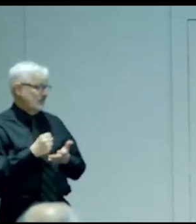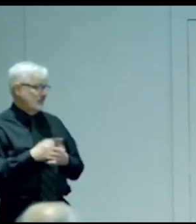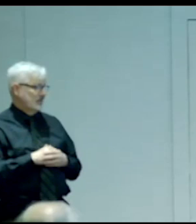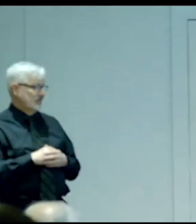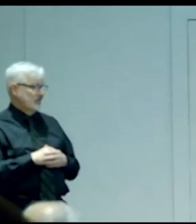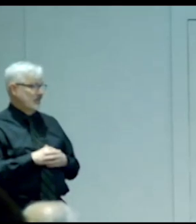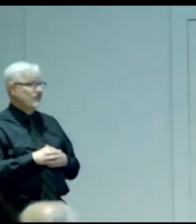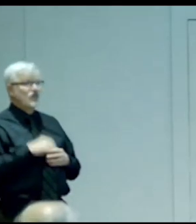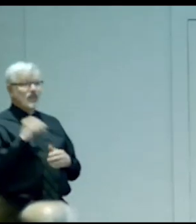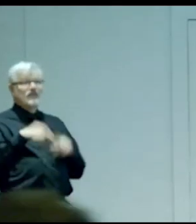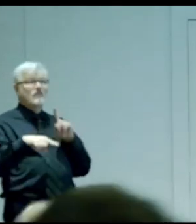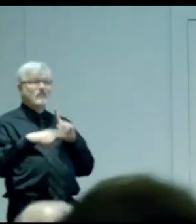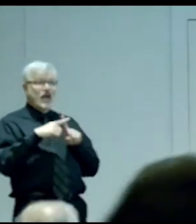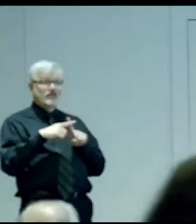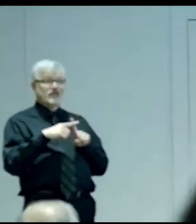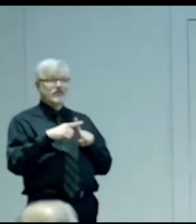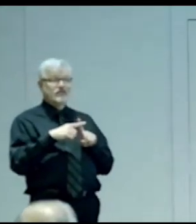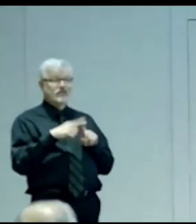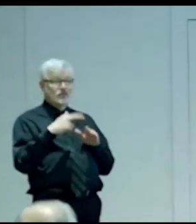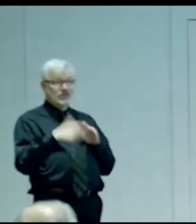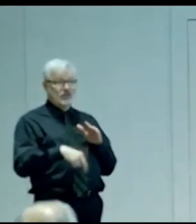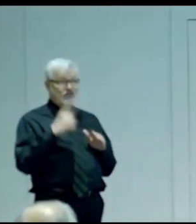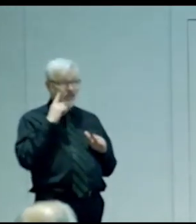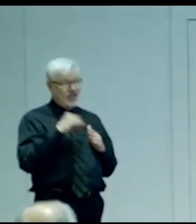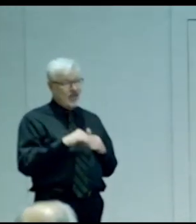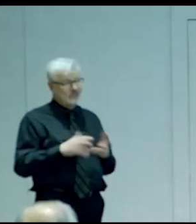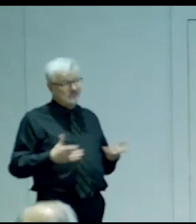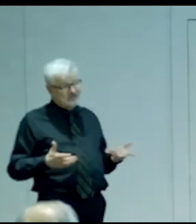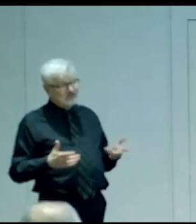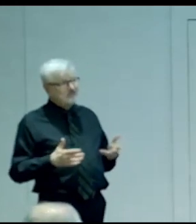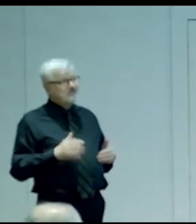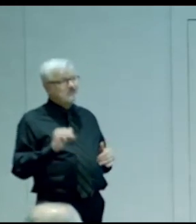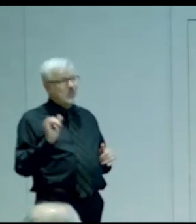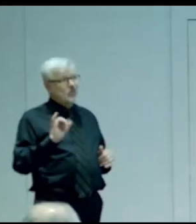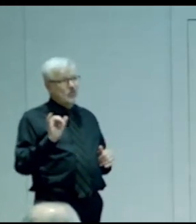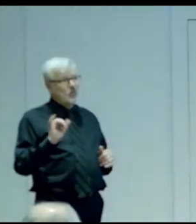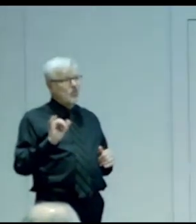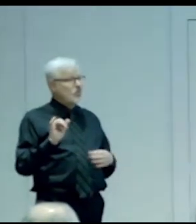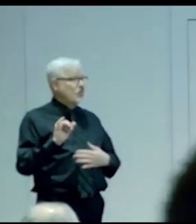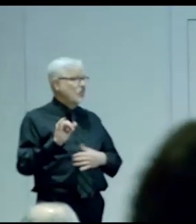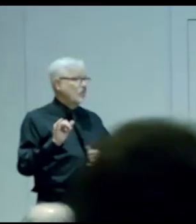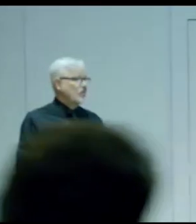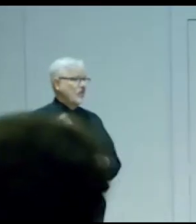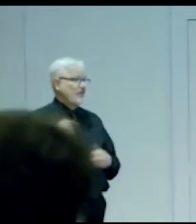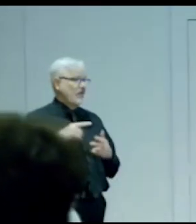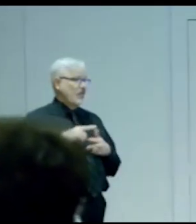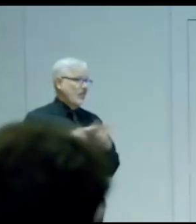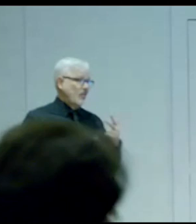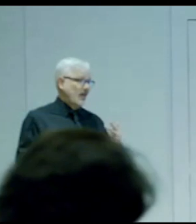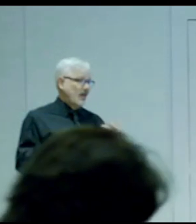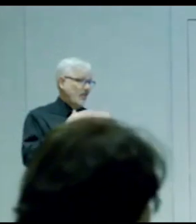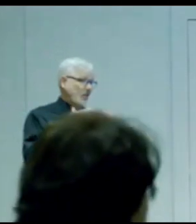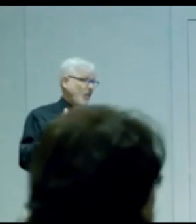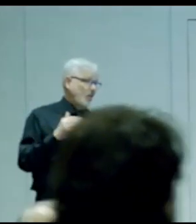very positive result in terms of that. But also the other is that you have three that are lower, and